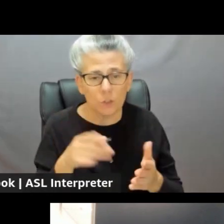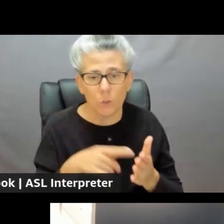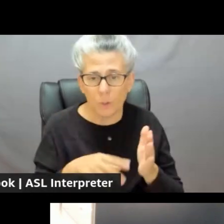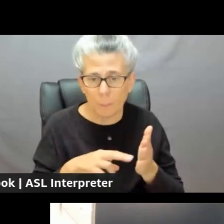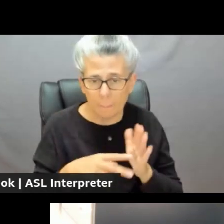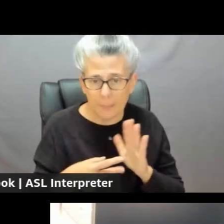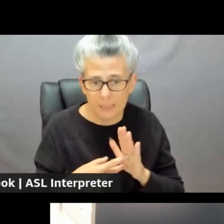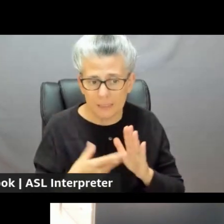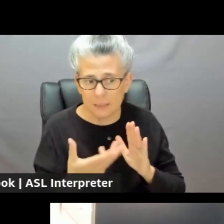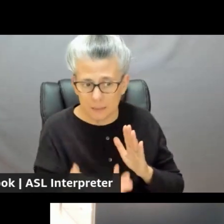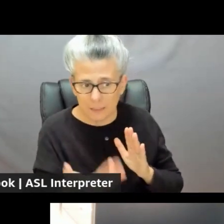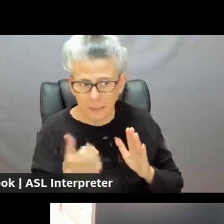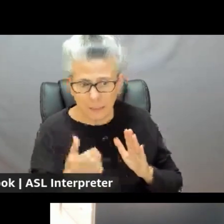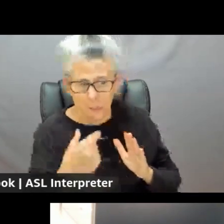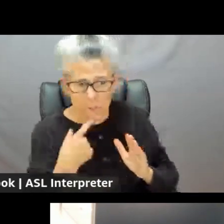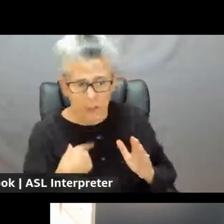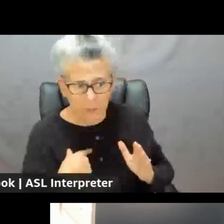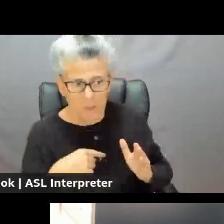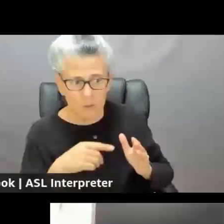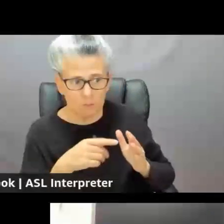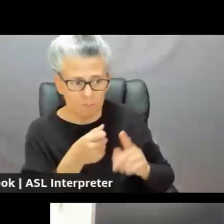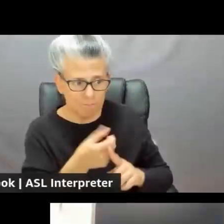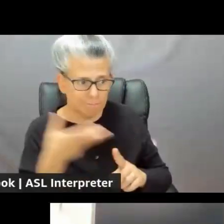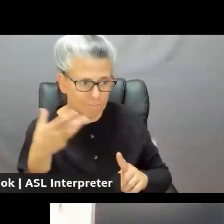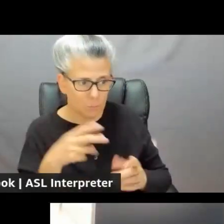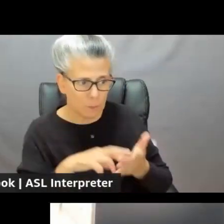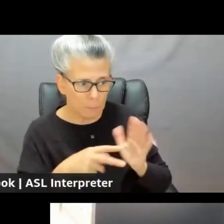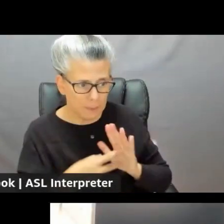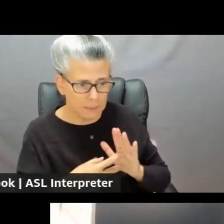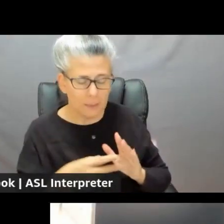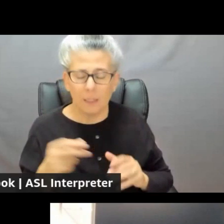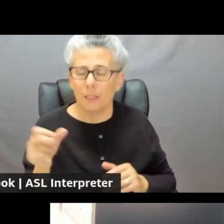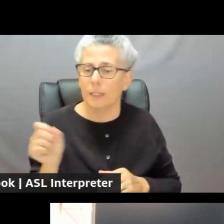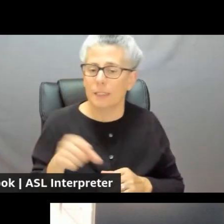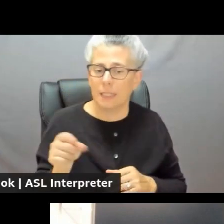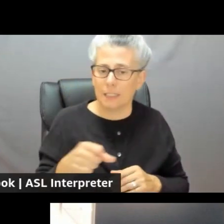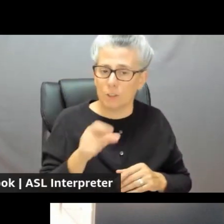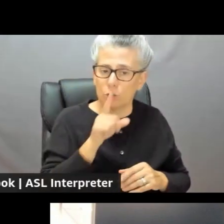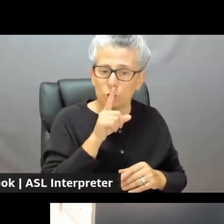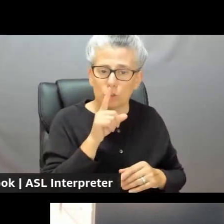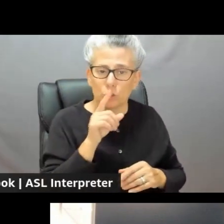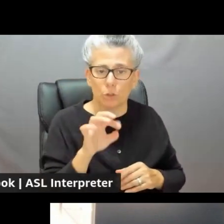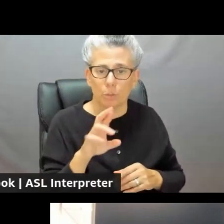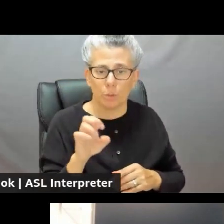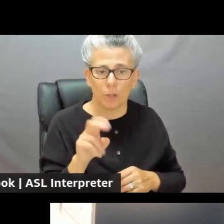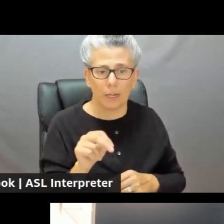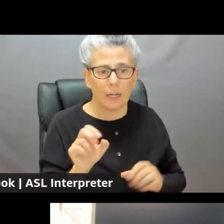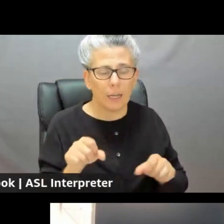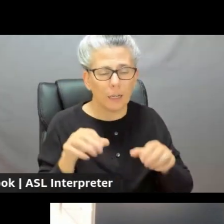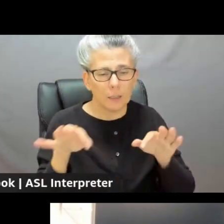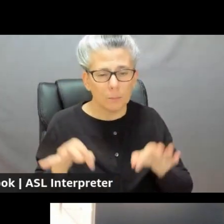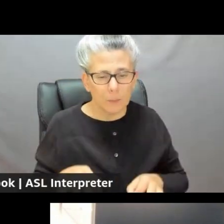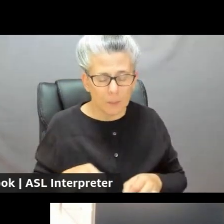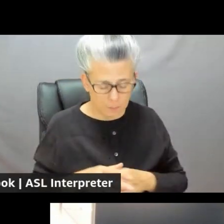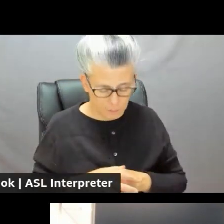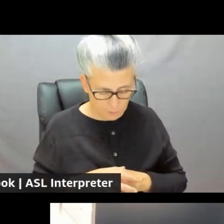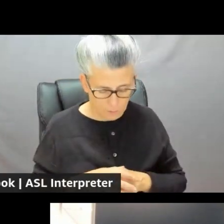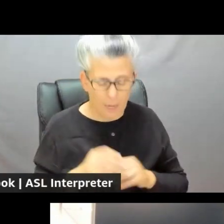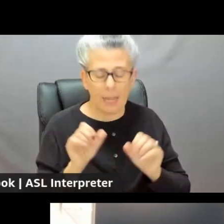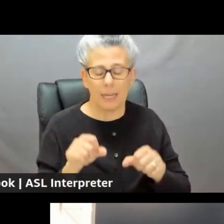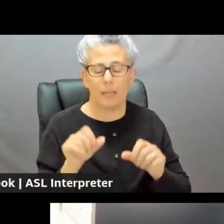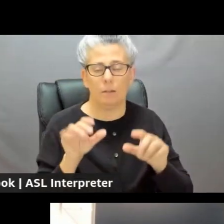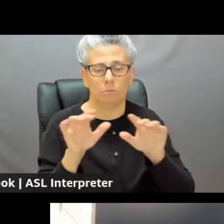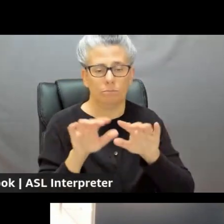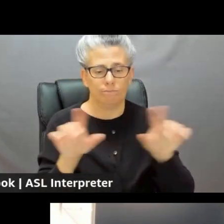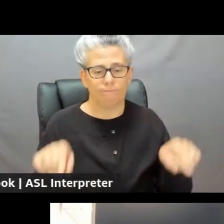what that means? I can do that, Brian. So today, like, let's say if I want to deploy an EC2 server, right? I can go to the console, I can click on